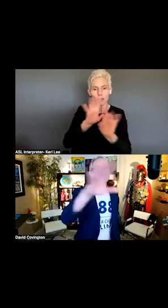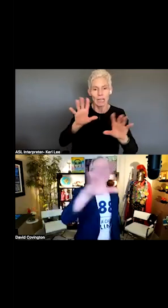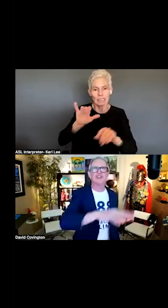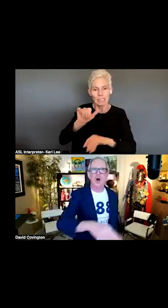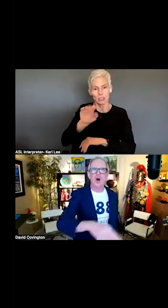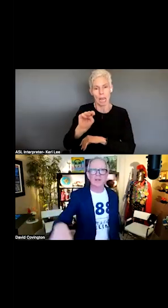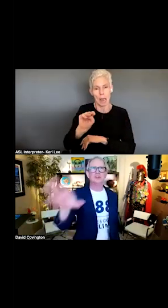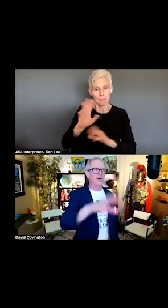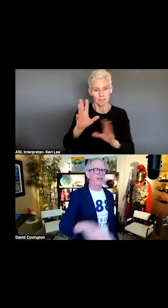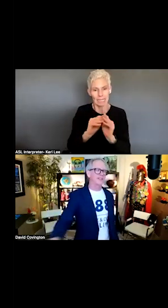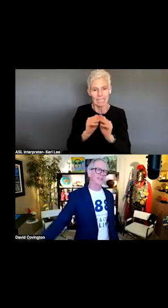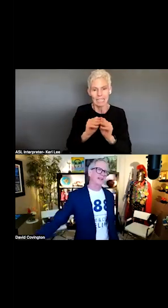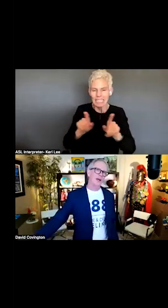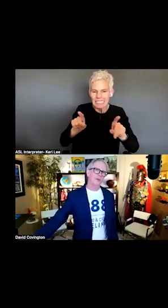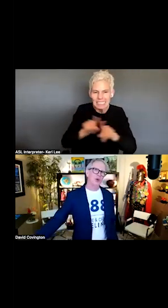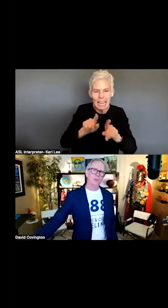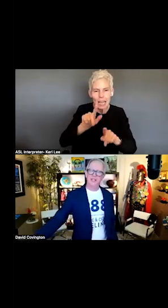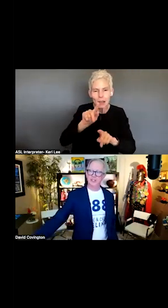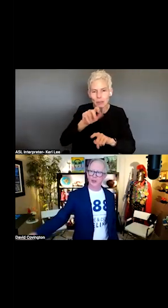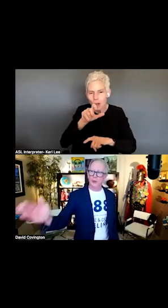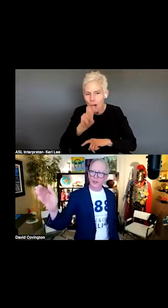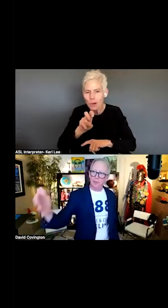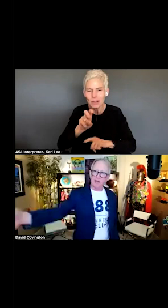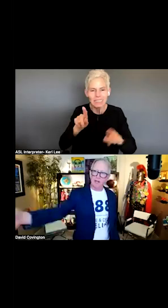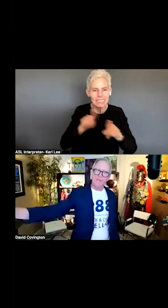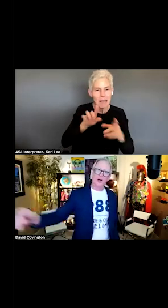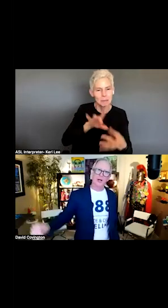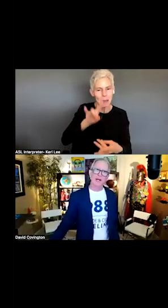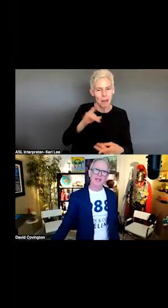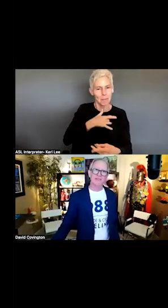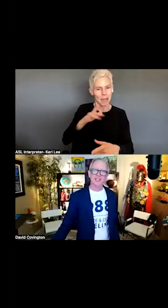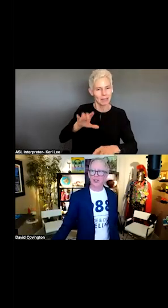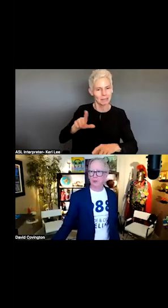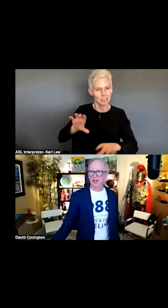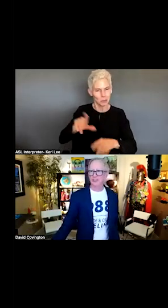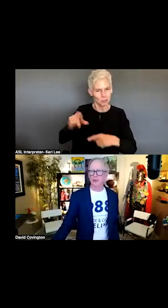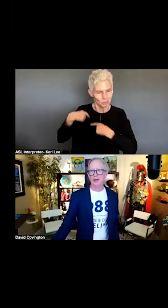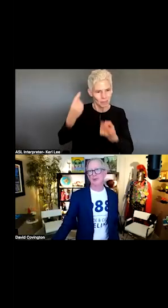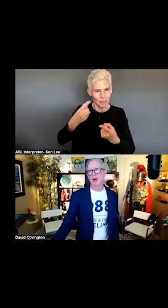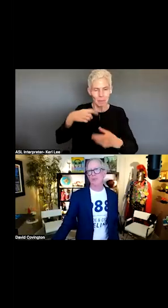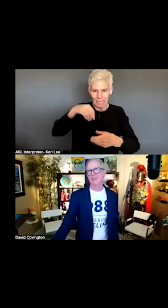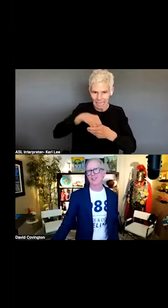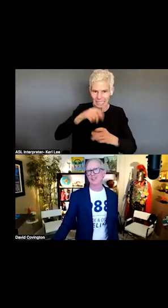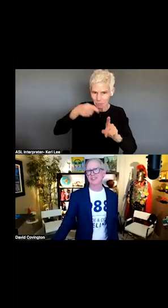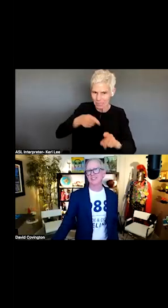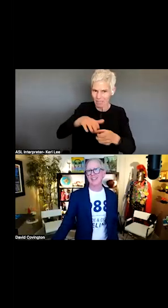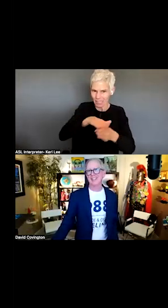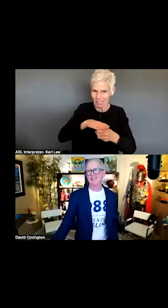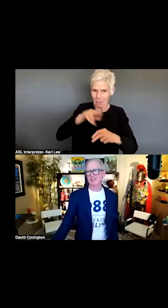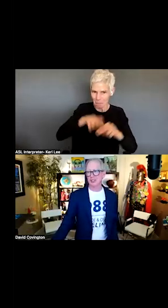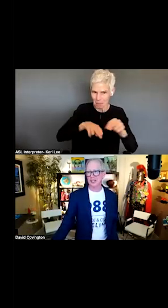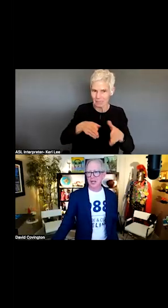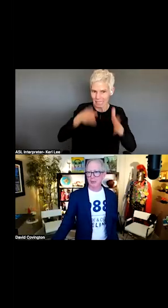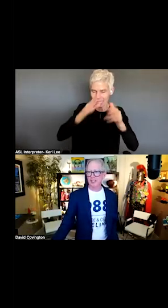same tone and spirit that we normally do, but from a venue. So we're hopefully going to do this again in